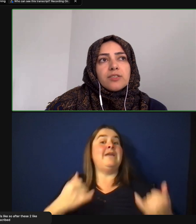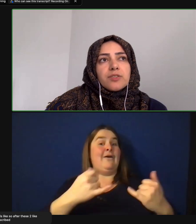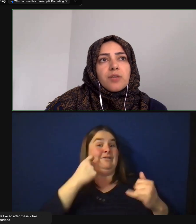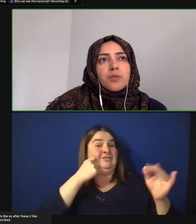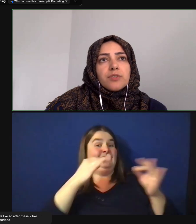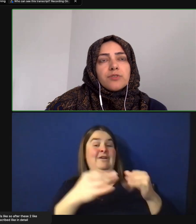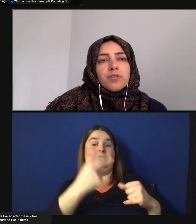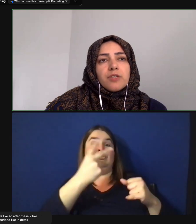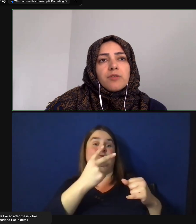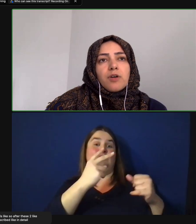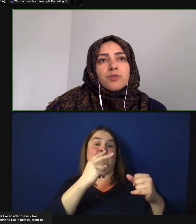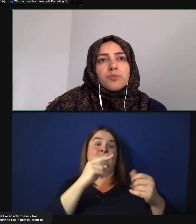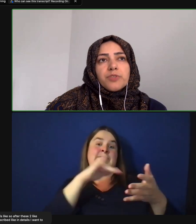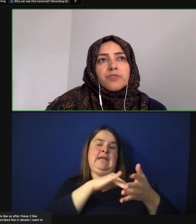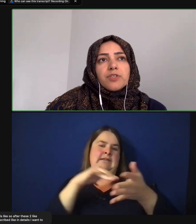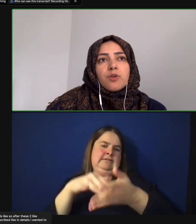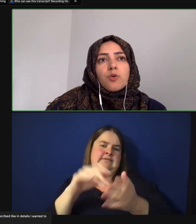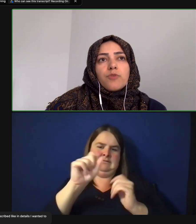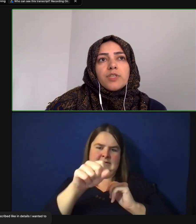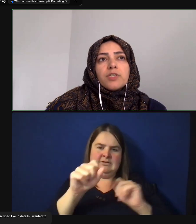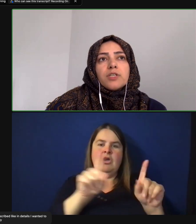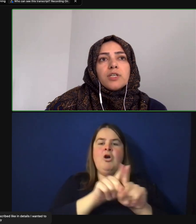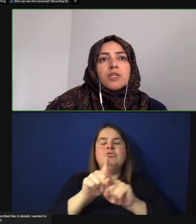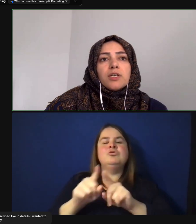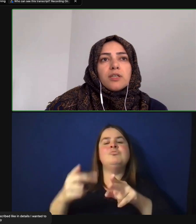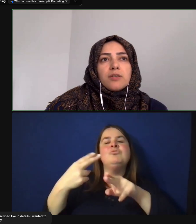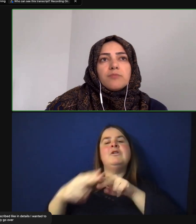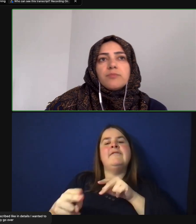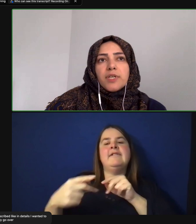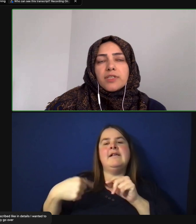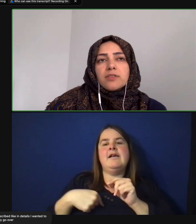in details, I wanted to kind of also briefly go over